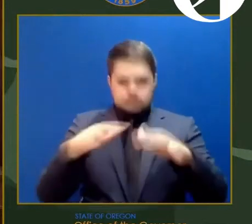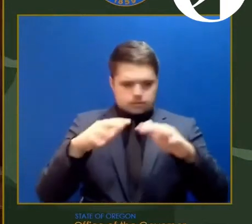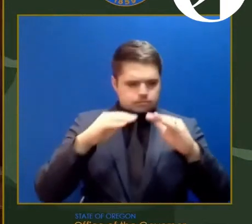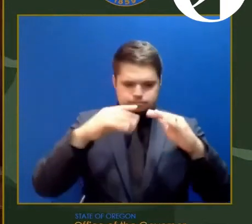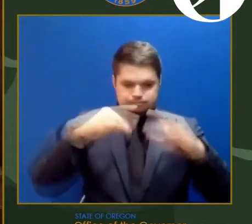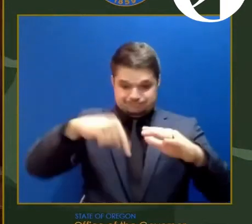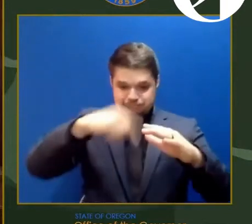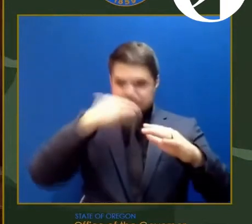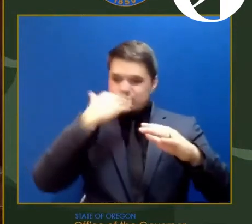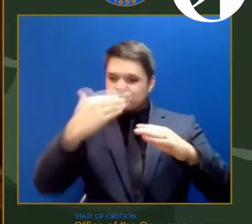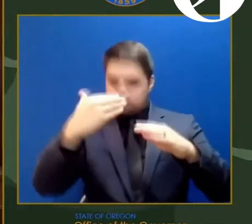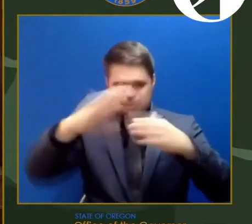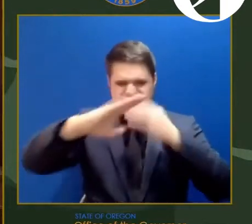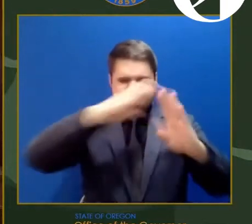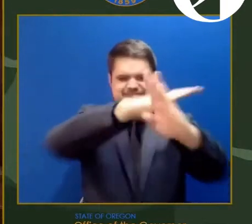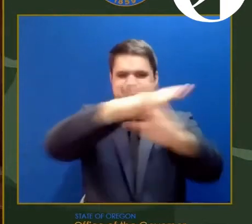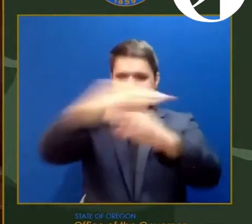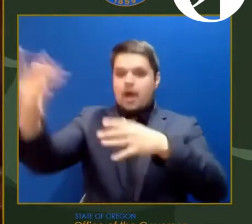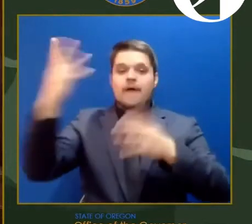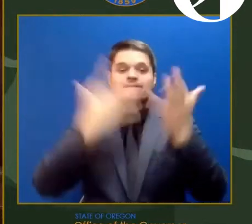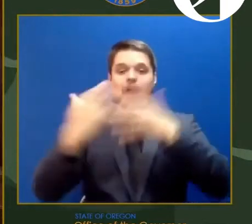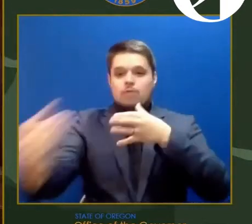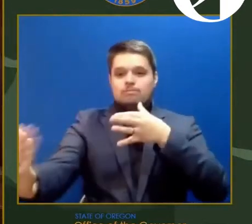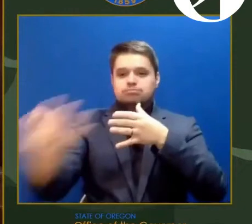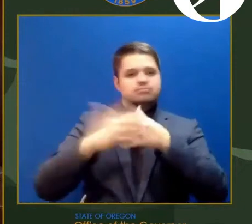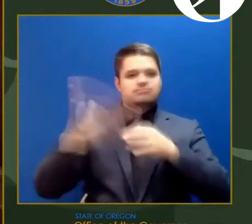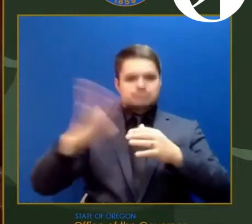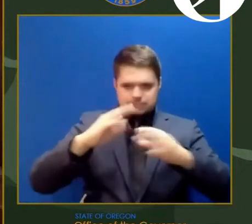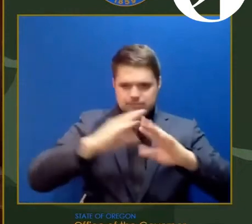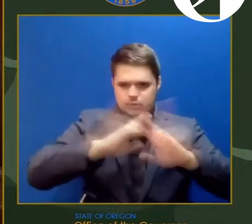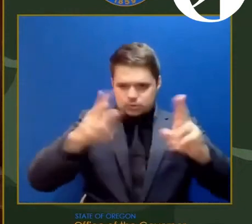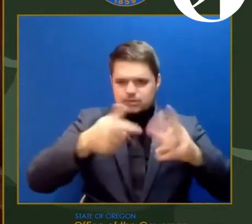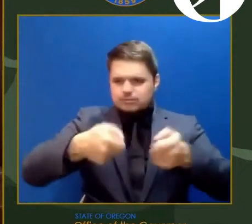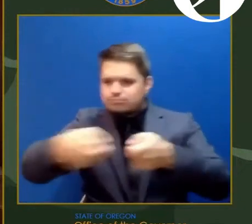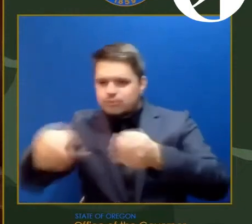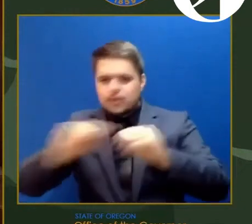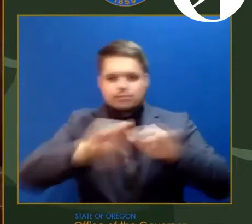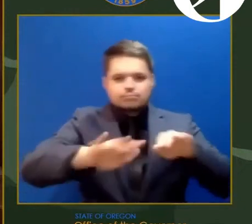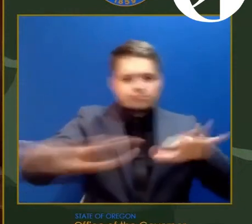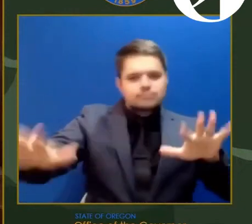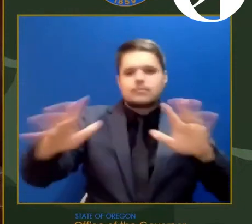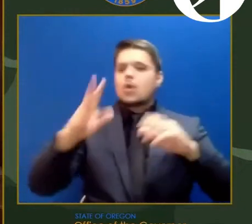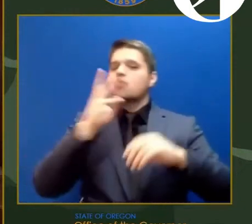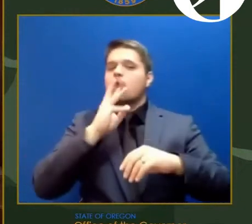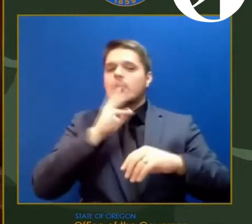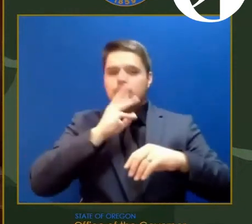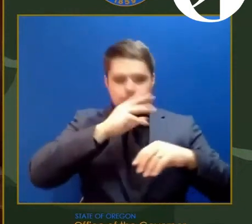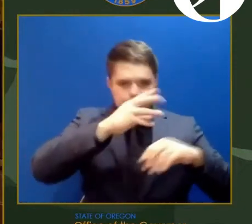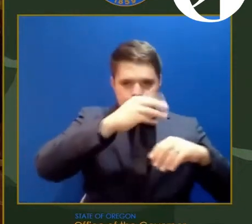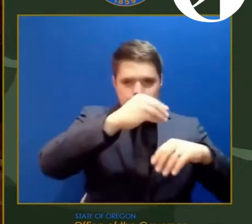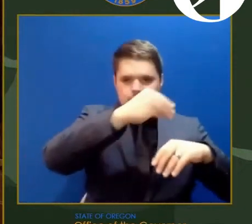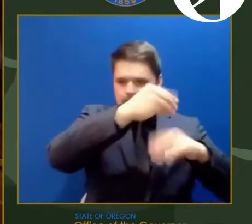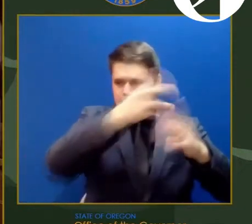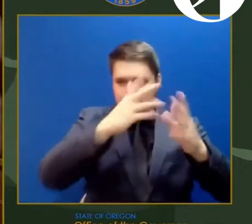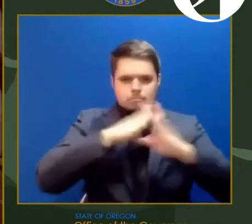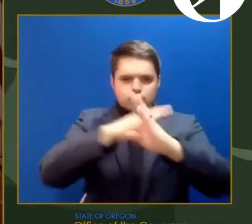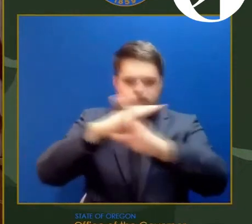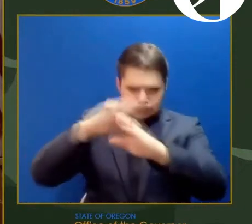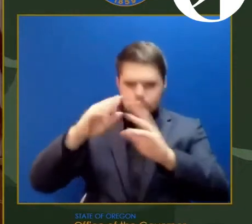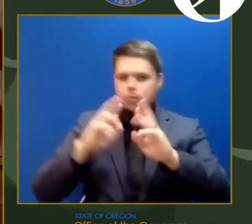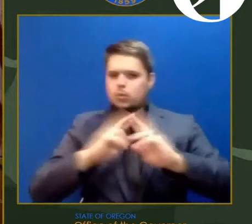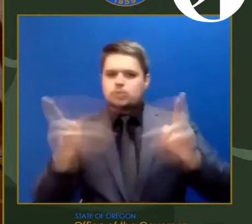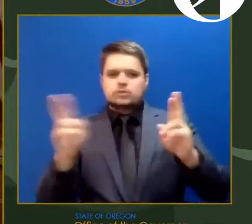controlled burning during our wet season to reduce fire risk and increase the odds for our firefighters. While